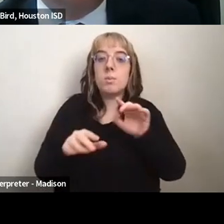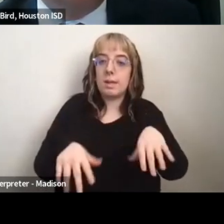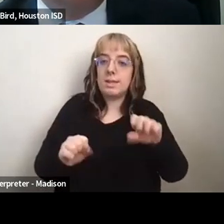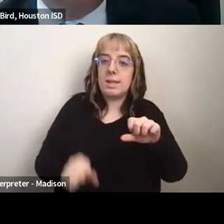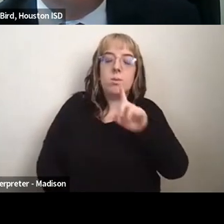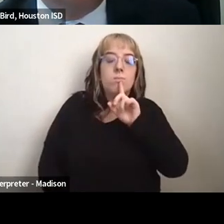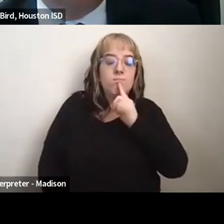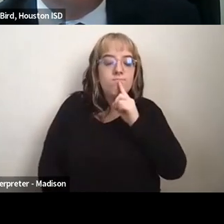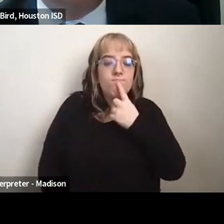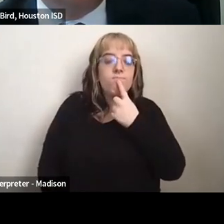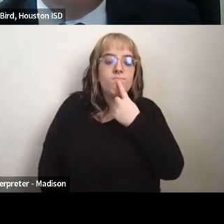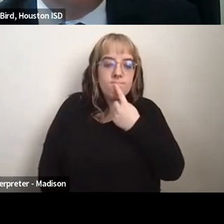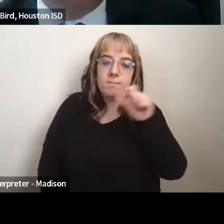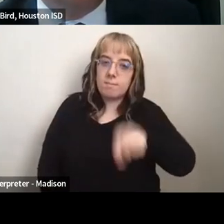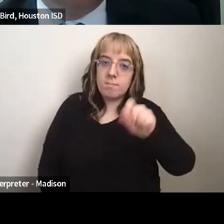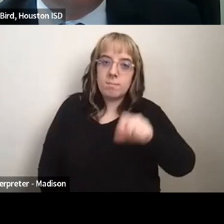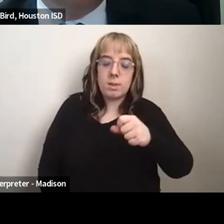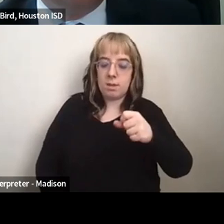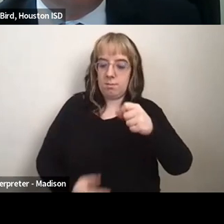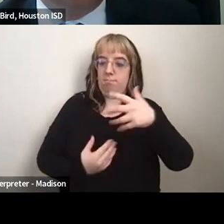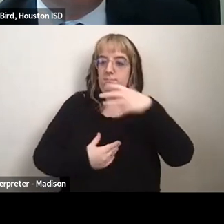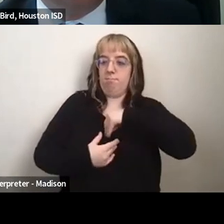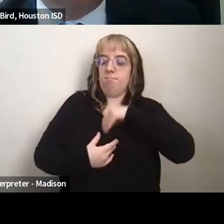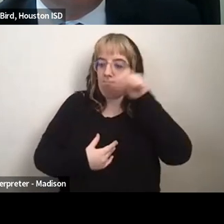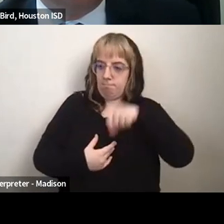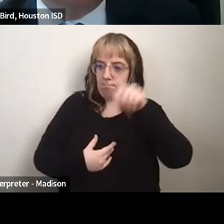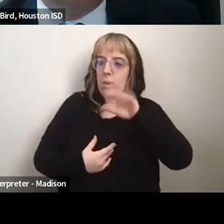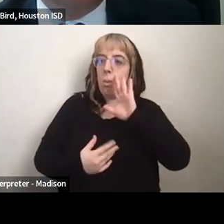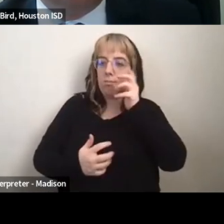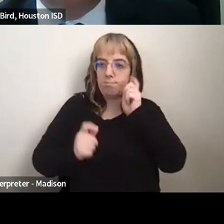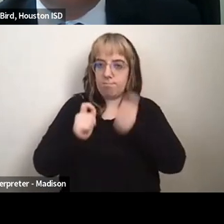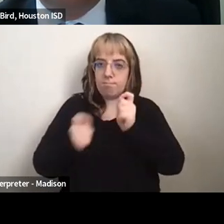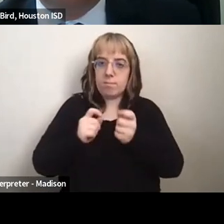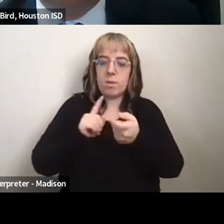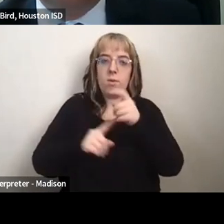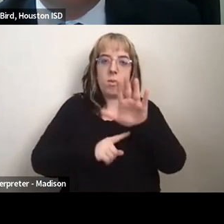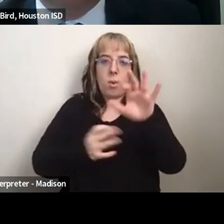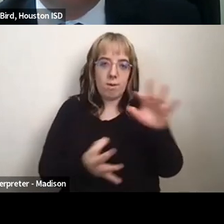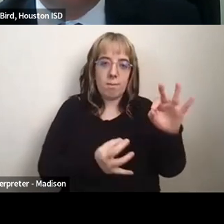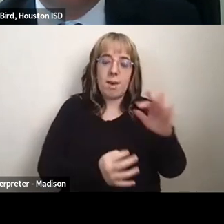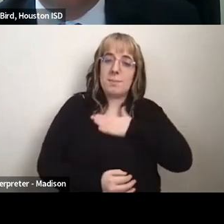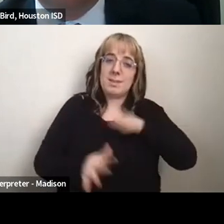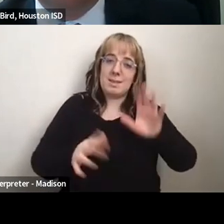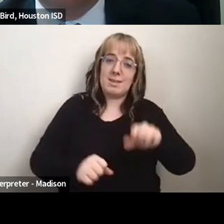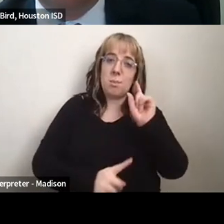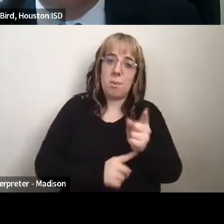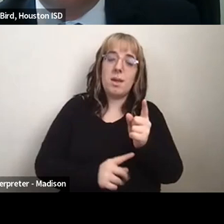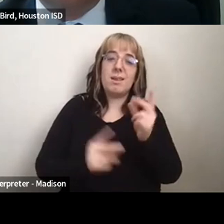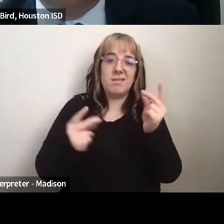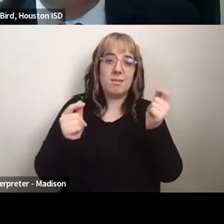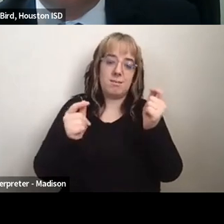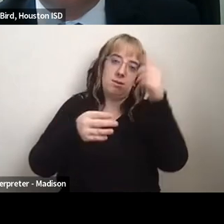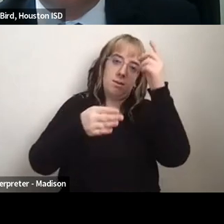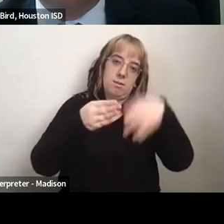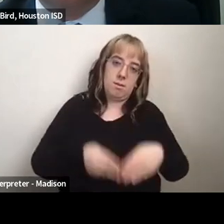super seriously. We really taken them to heart and make adjustments based on your feedback. So please take a minute to quickly complete our poll.